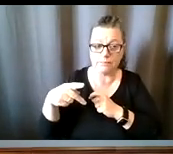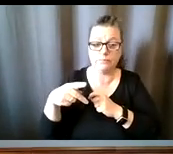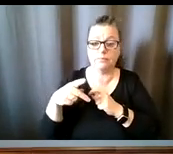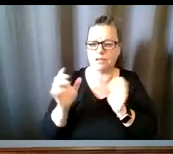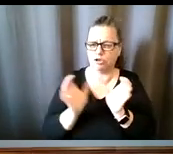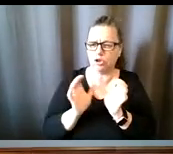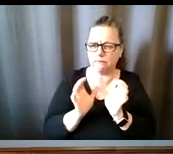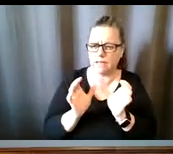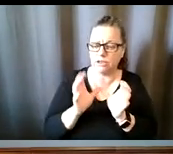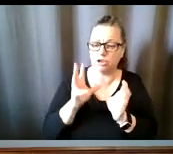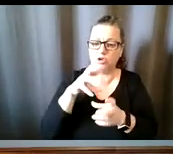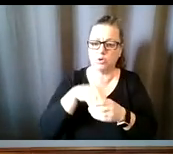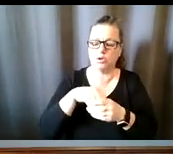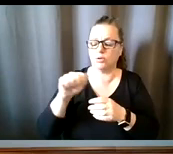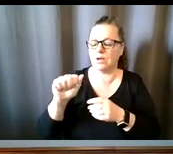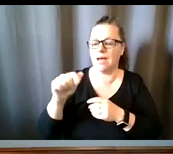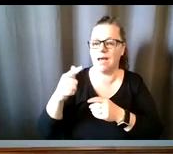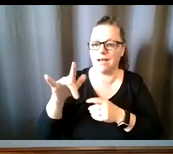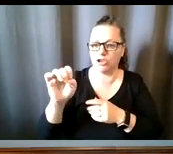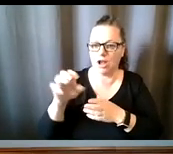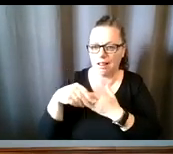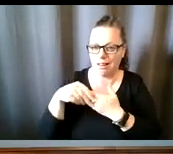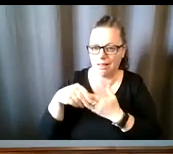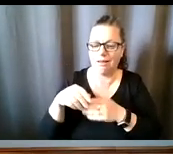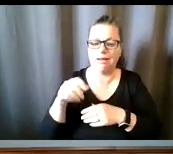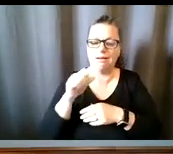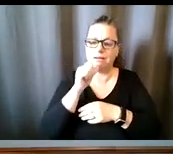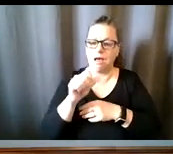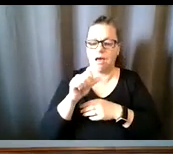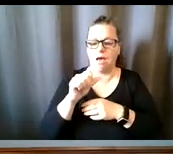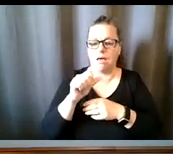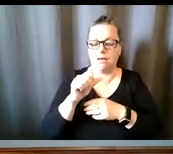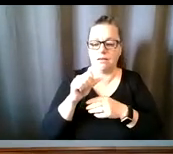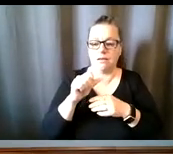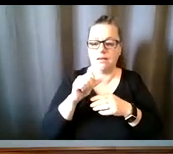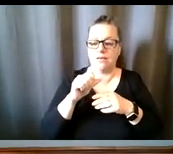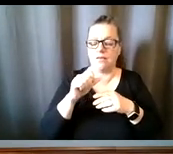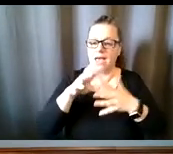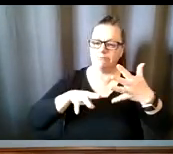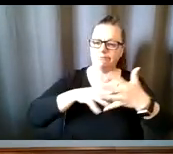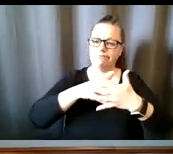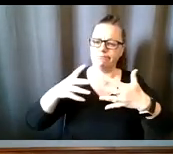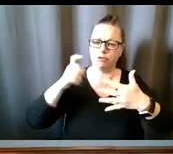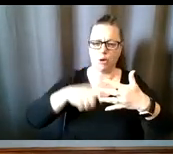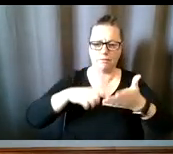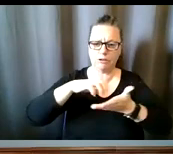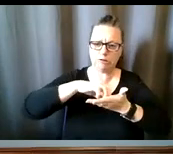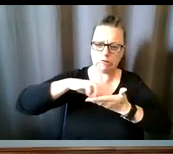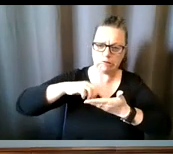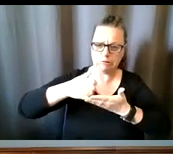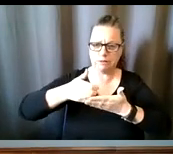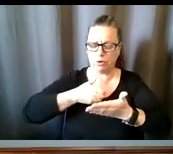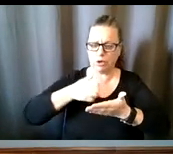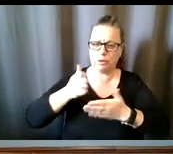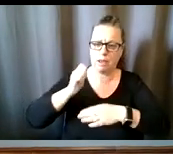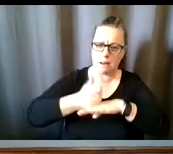Certification, to include Agile. So no longer is it the waterfall Gantt chart of you have to excavate before you can pour the foundation, before you can